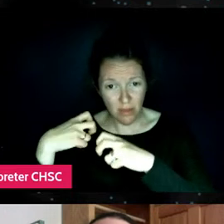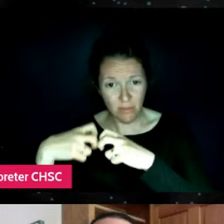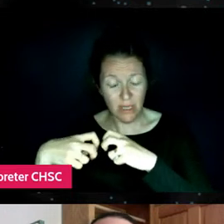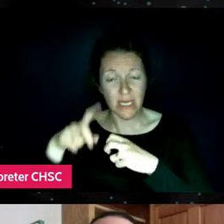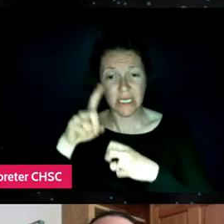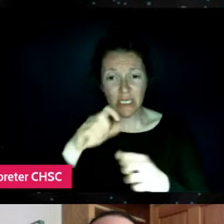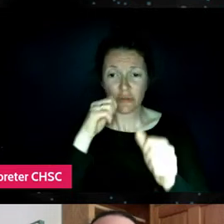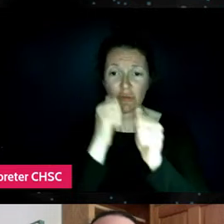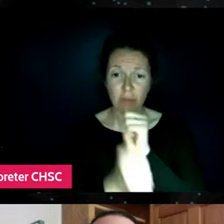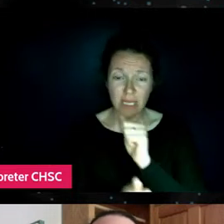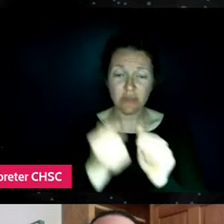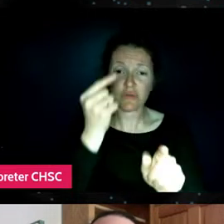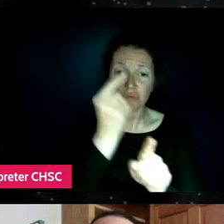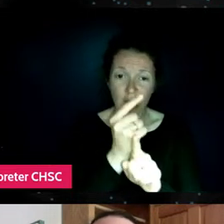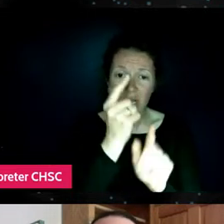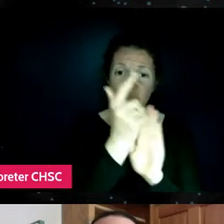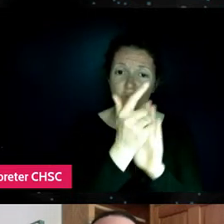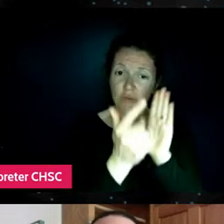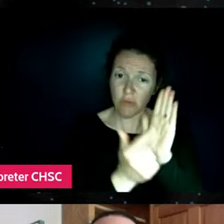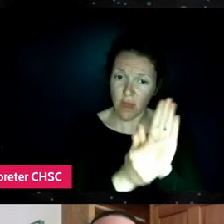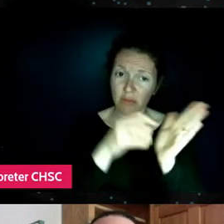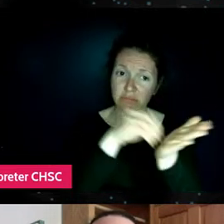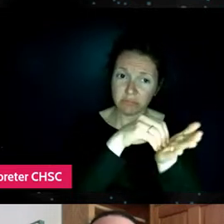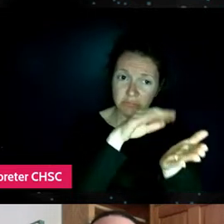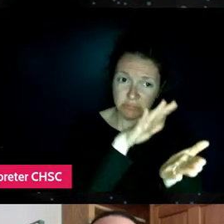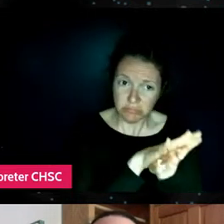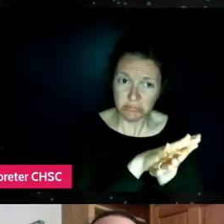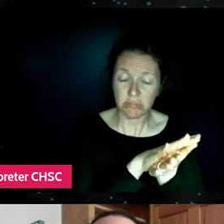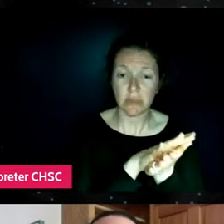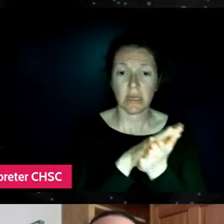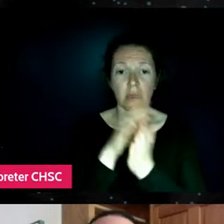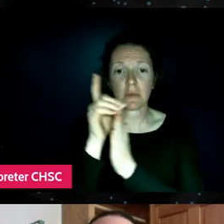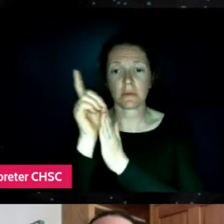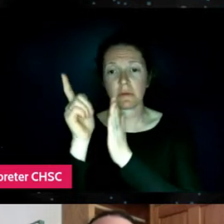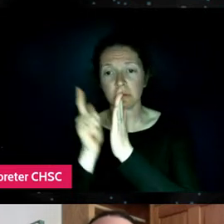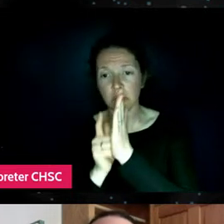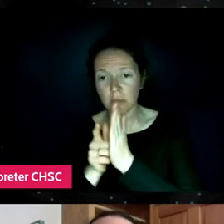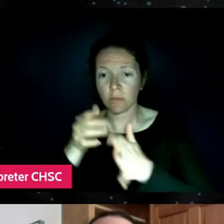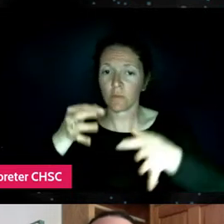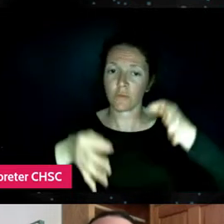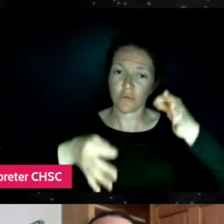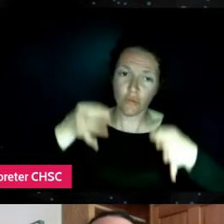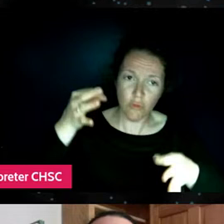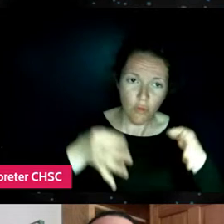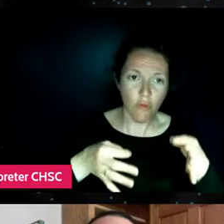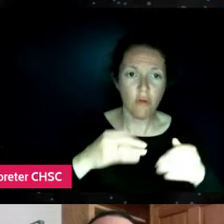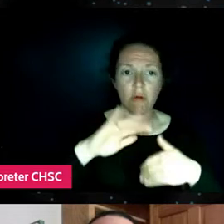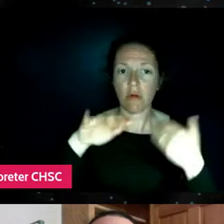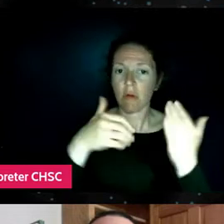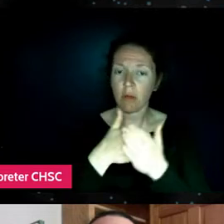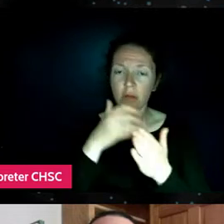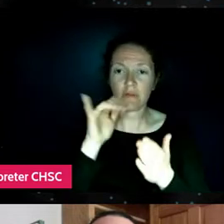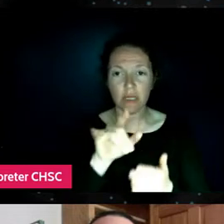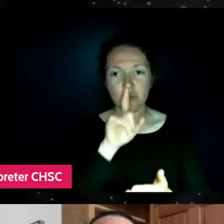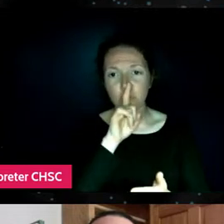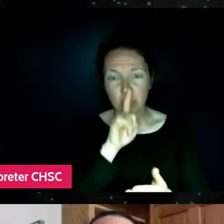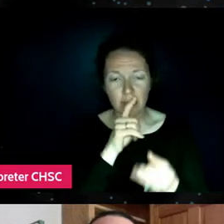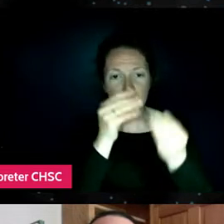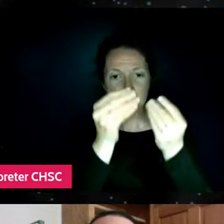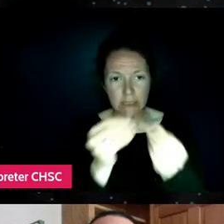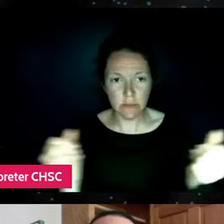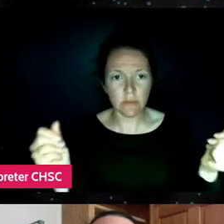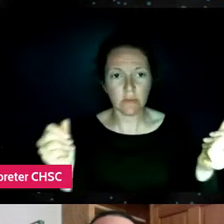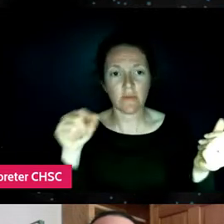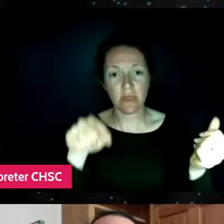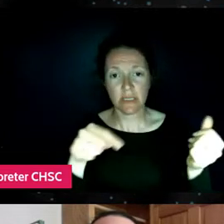laws on the books, both through litigation, legislation, et cetera, to really address this